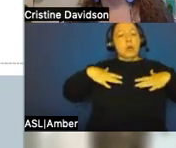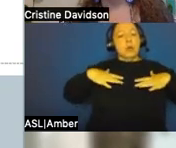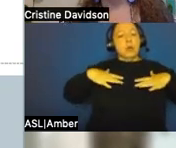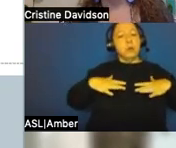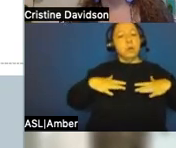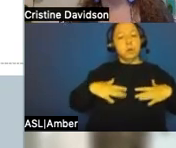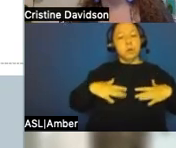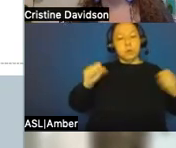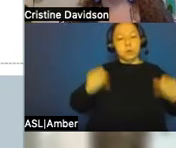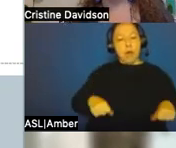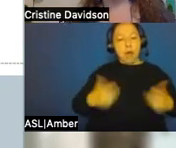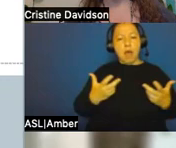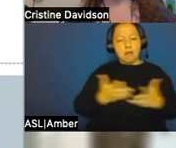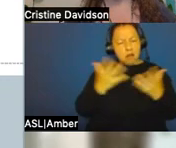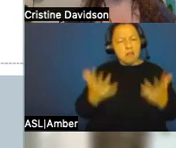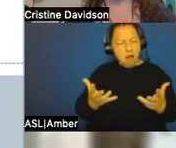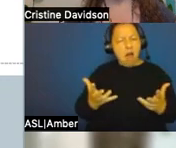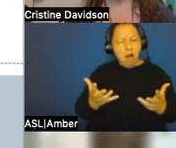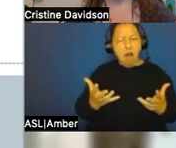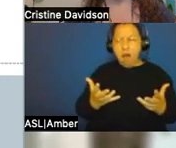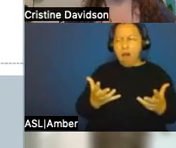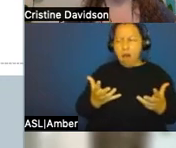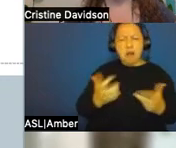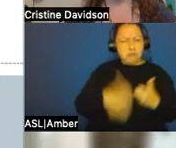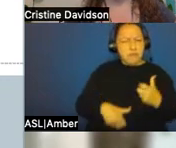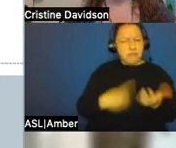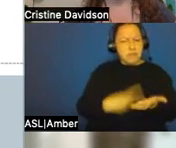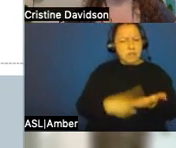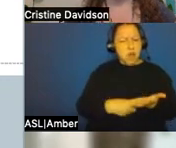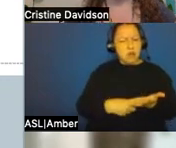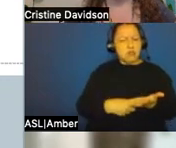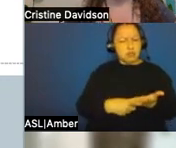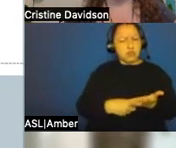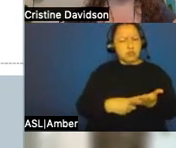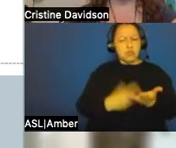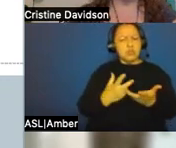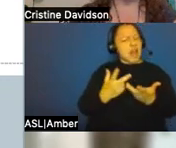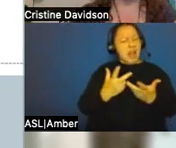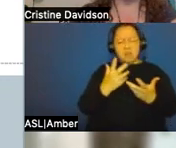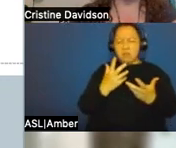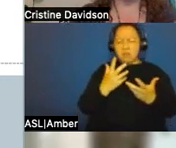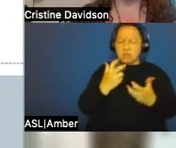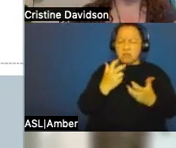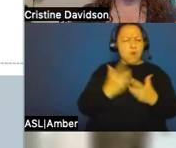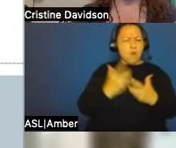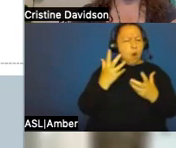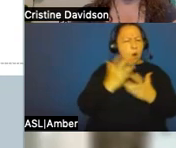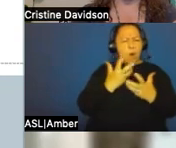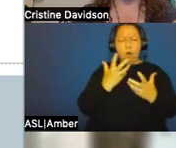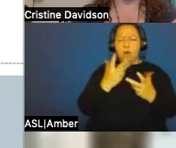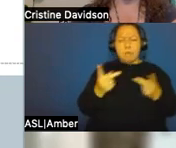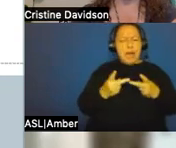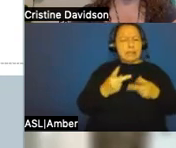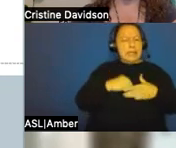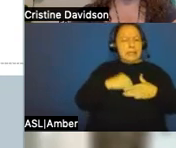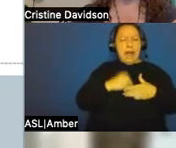a lot of dark spaces that this can open up inside each of us. I had been an advocate for many, many